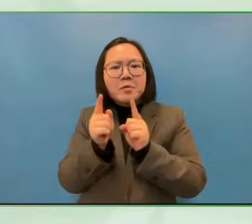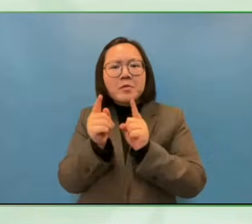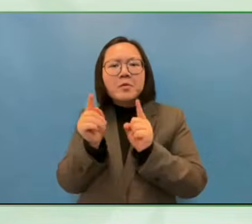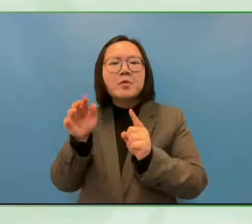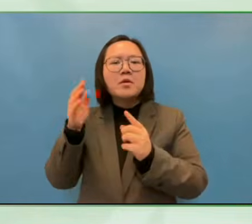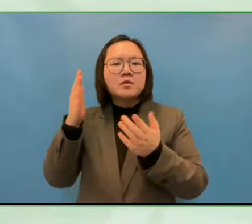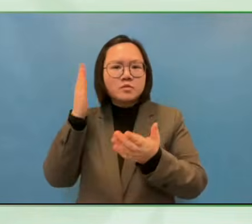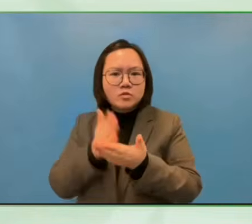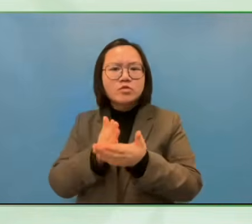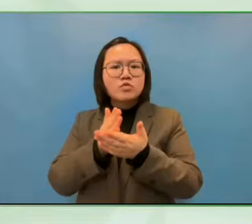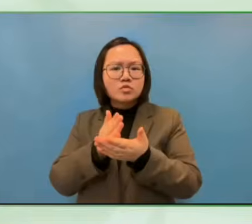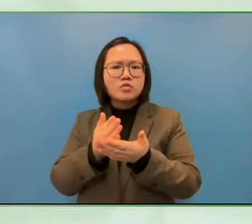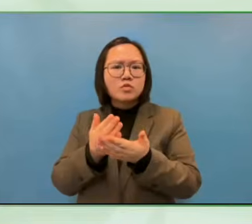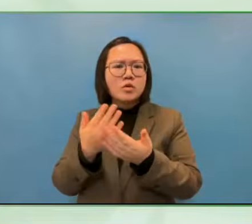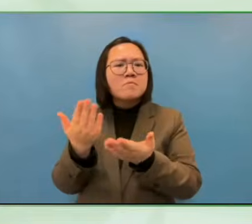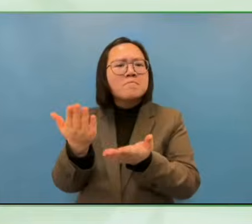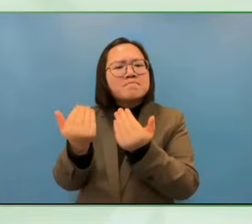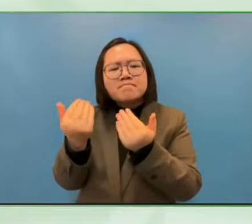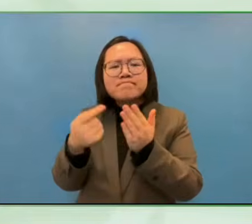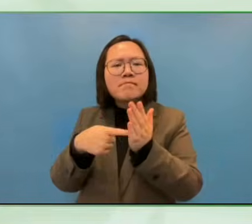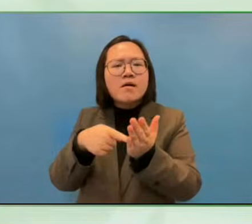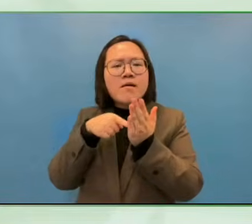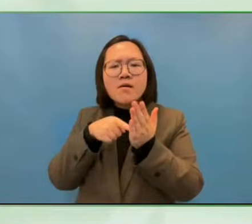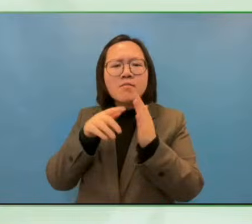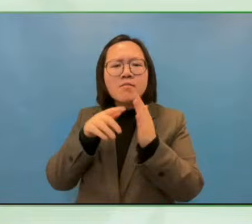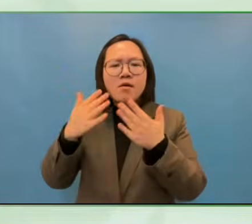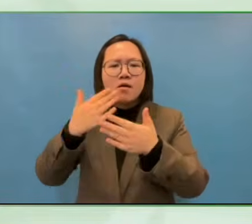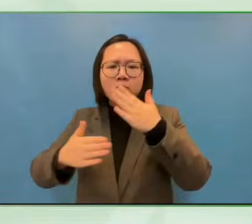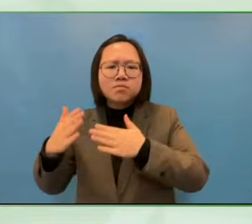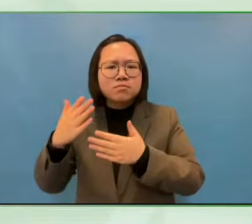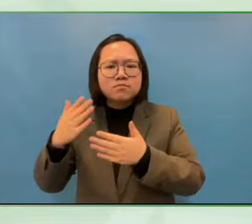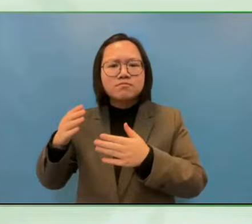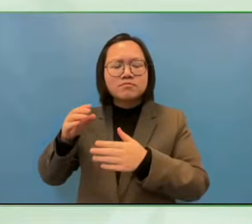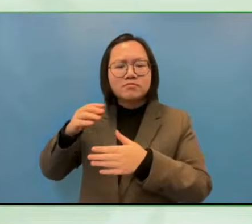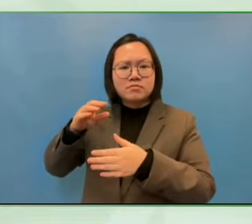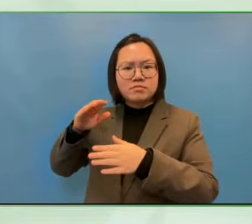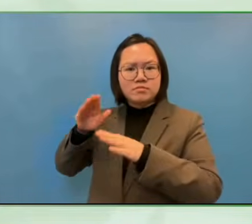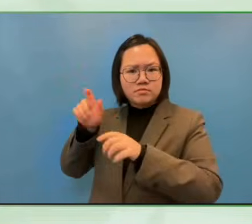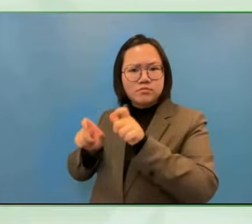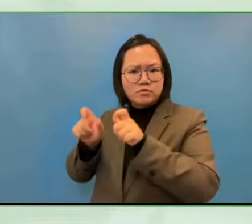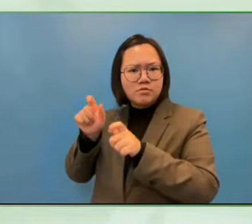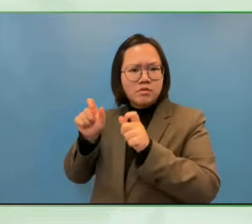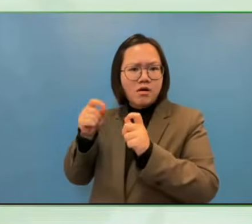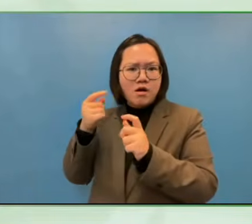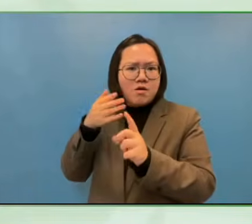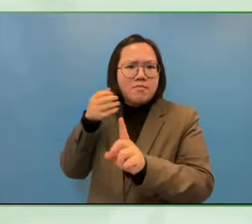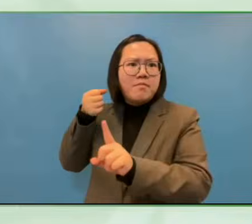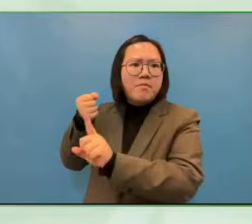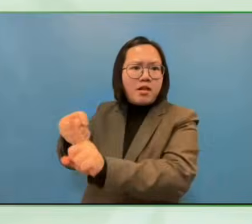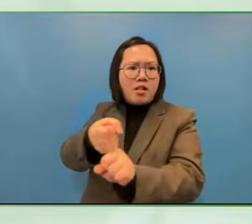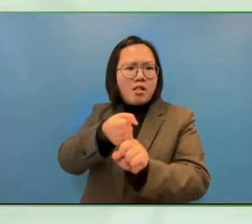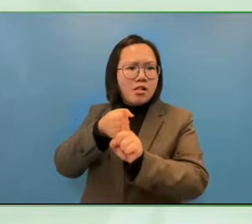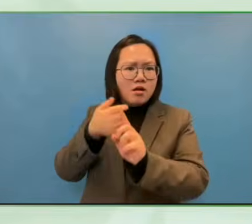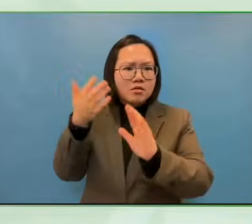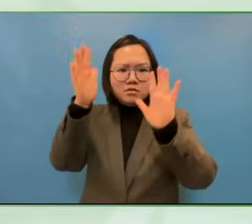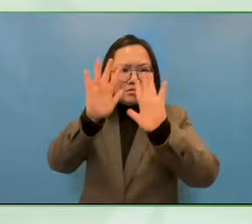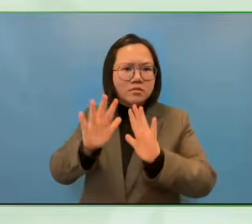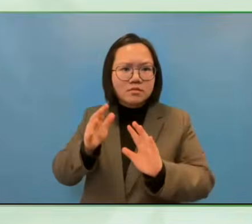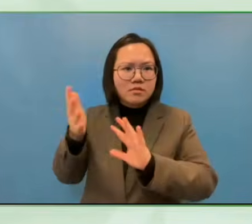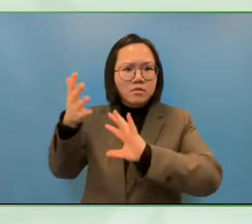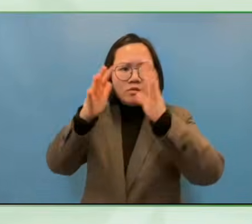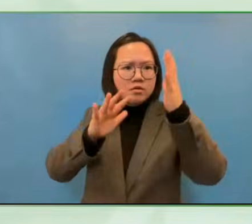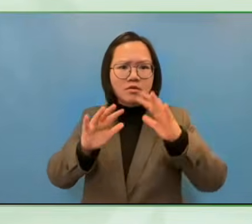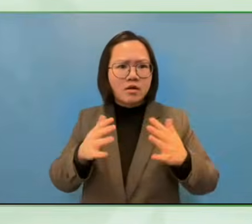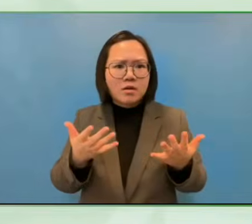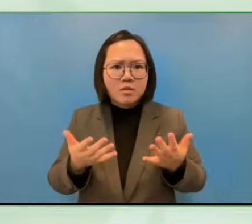cheerful. We know that of the roughly 1.3 billion persons with disabilities around the planet, they have